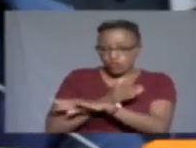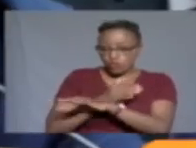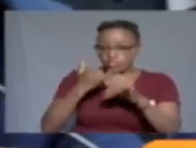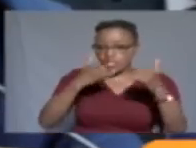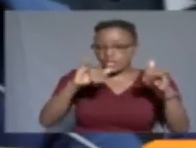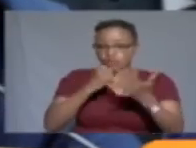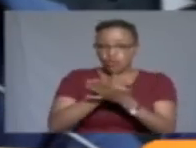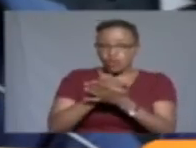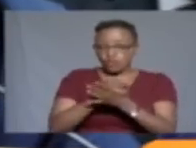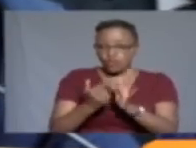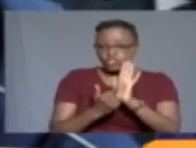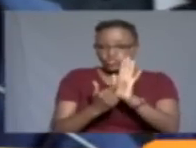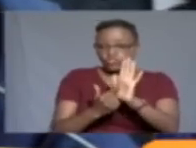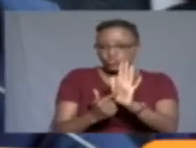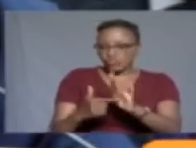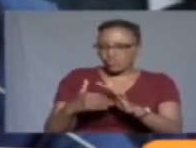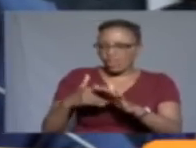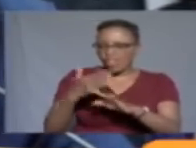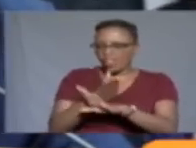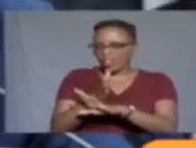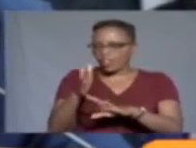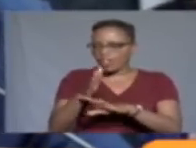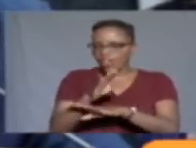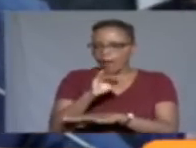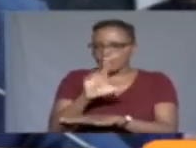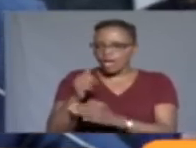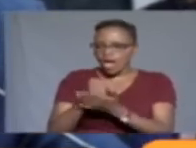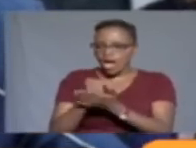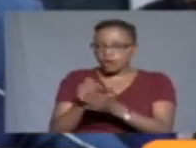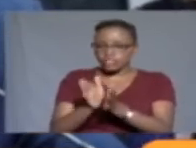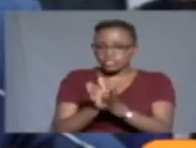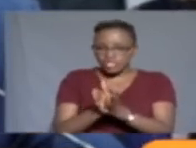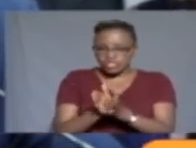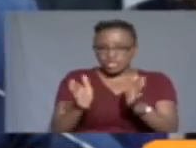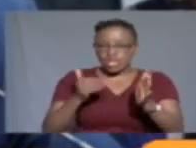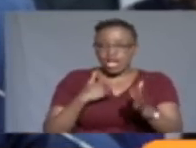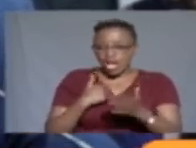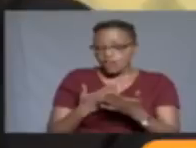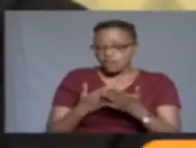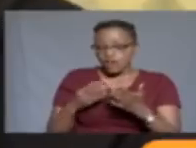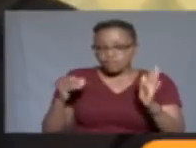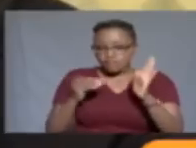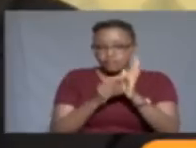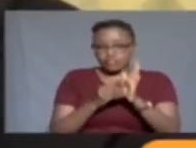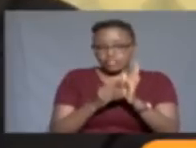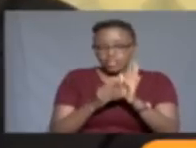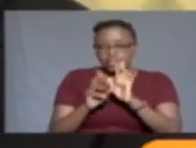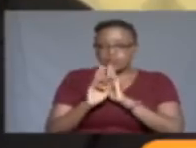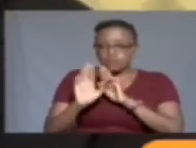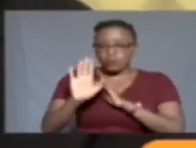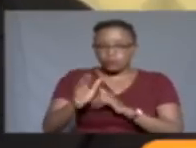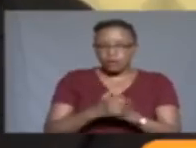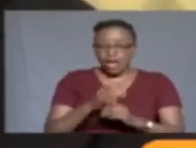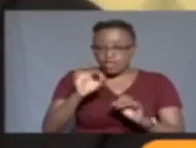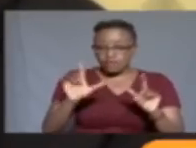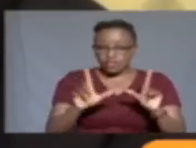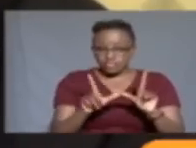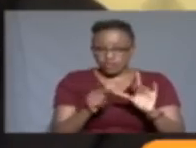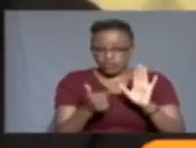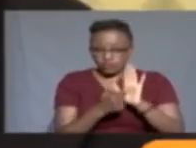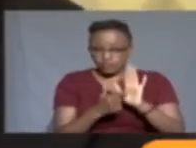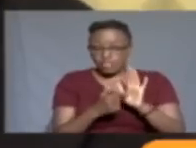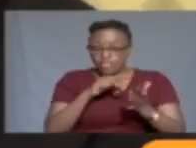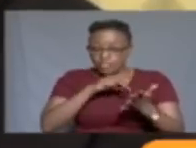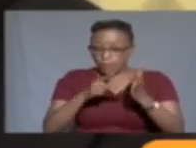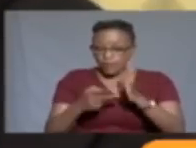independent audit exposed fictitious bills that the Auditor General had flagged in his report. If these certificates for these particular